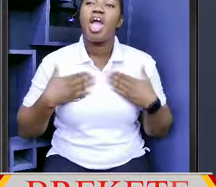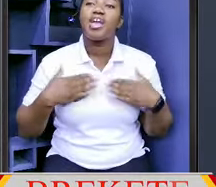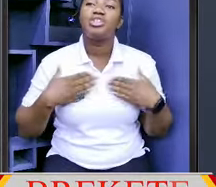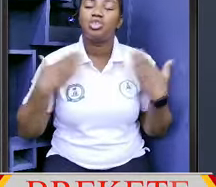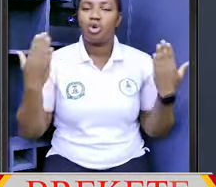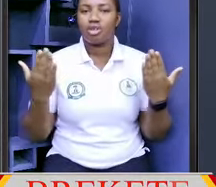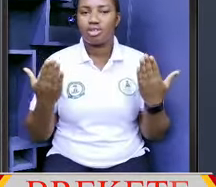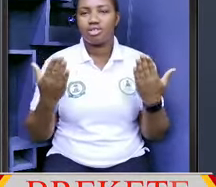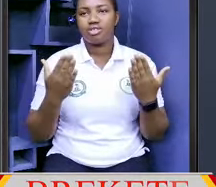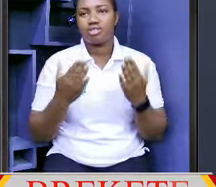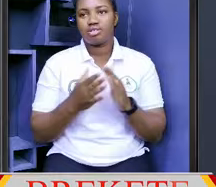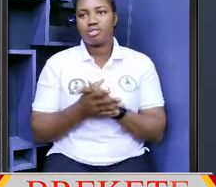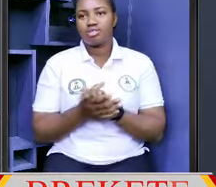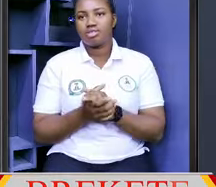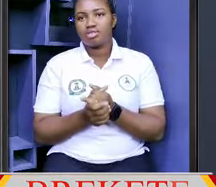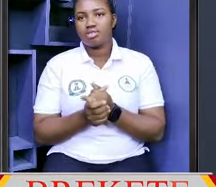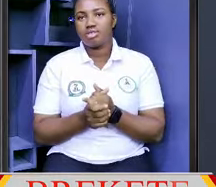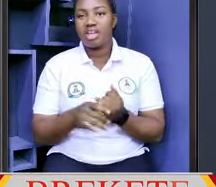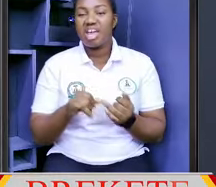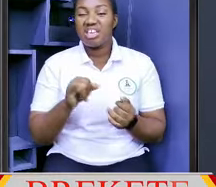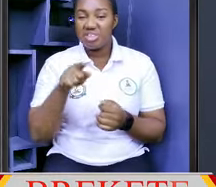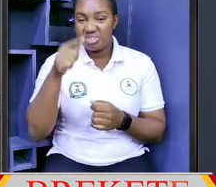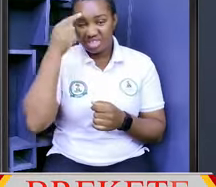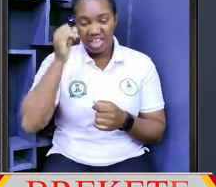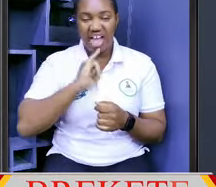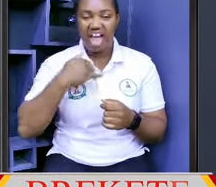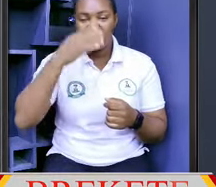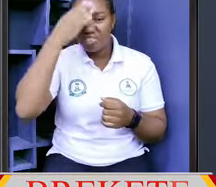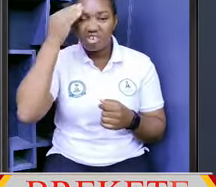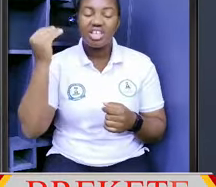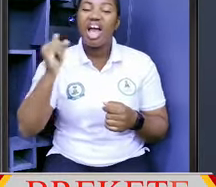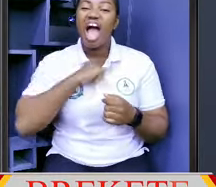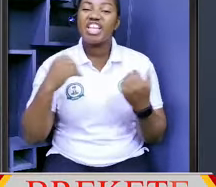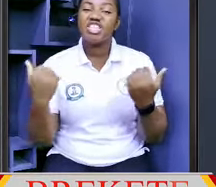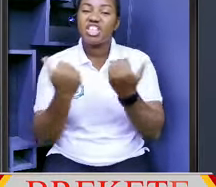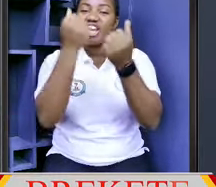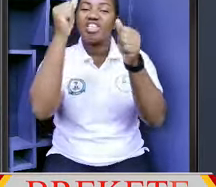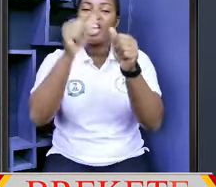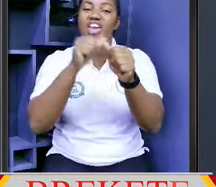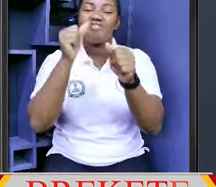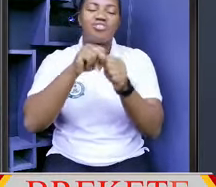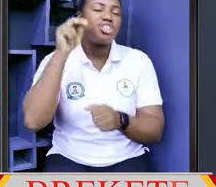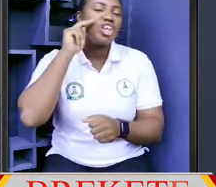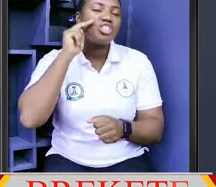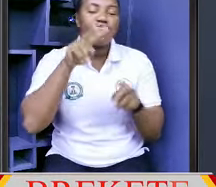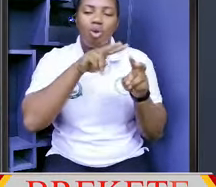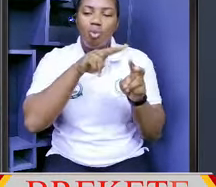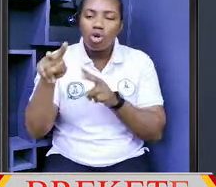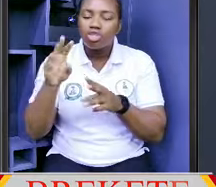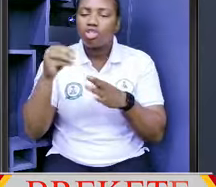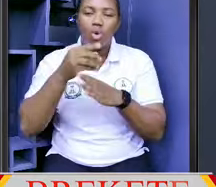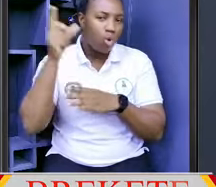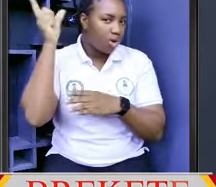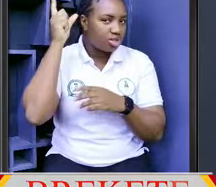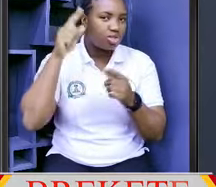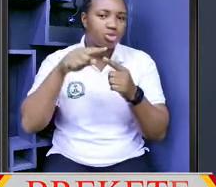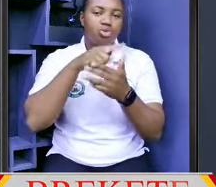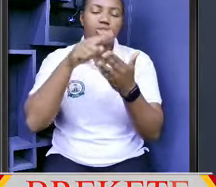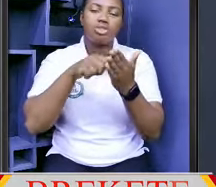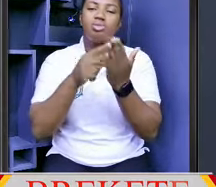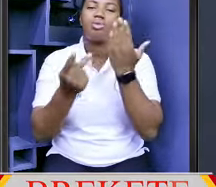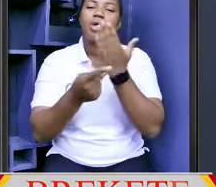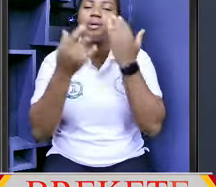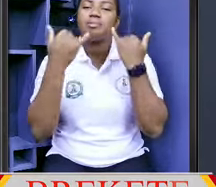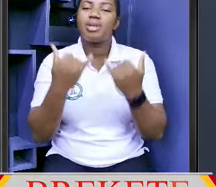you teach, I don't forget. Now lie. I am challenging every Nigerian that is watching or listening to this program right